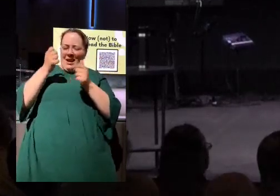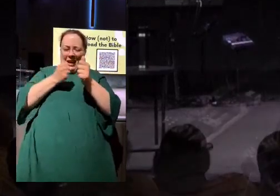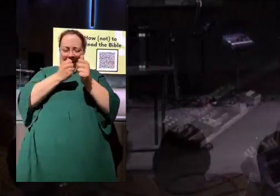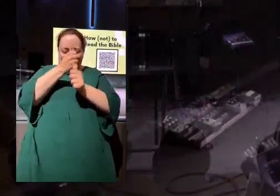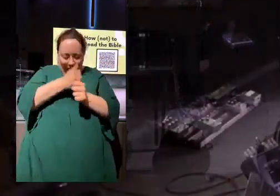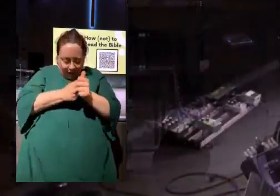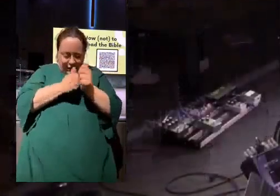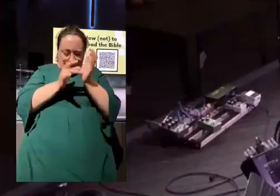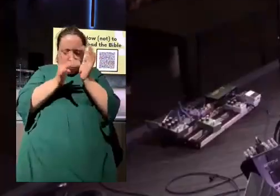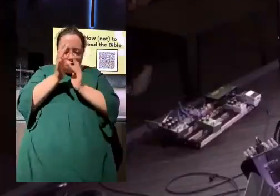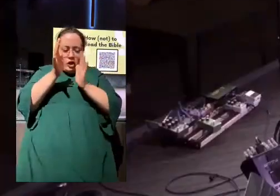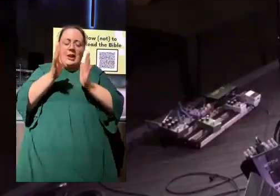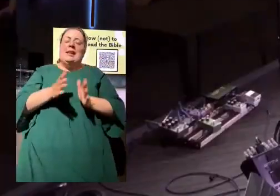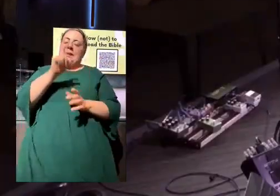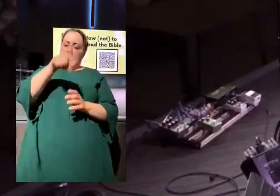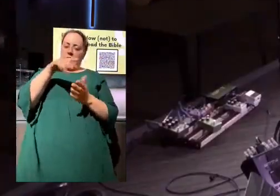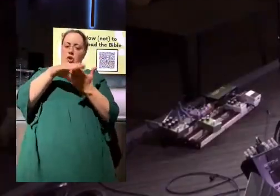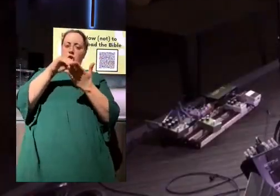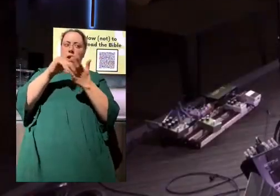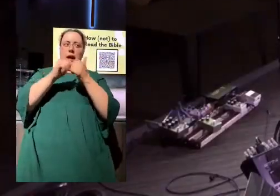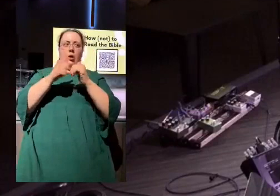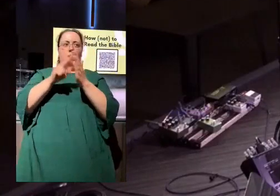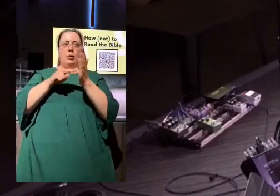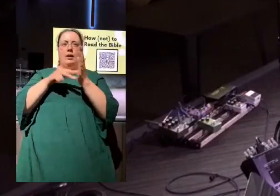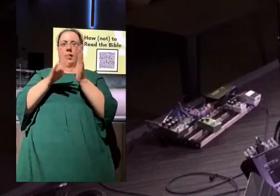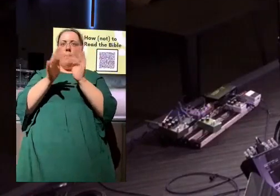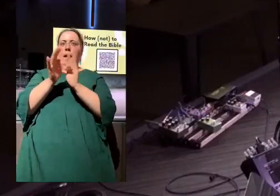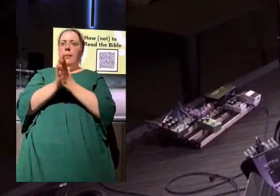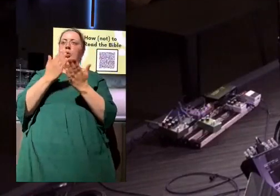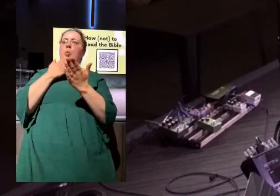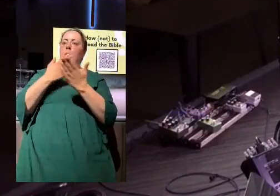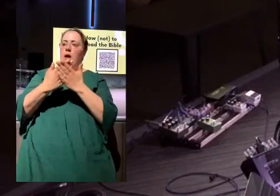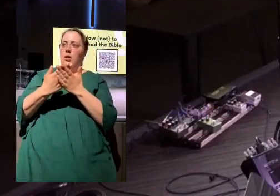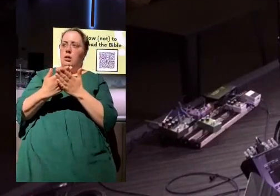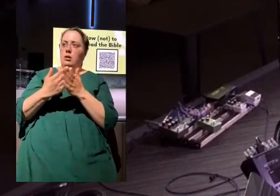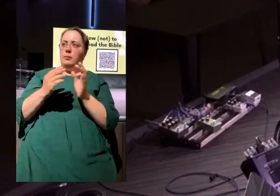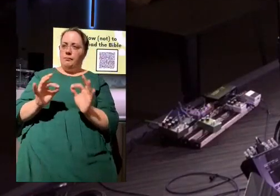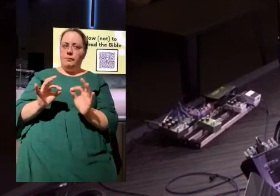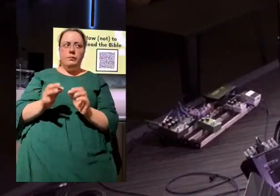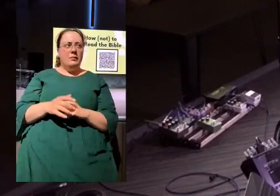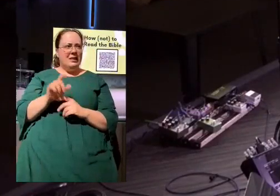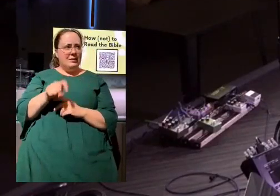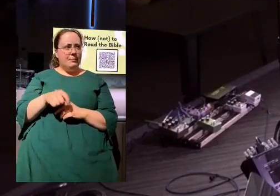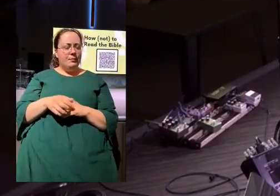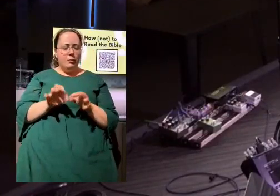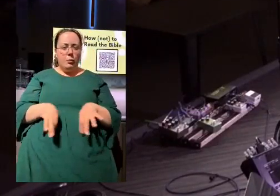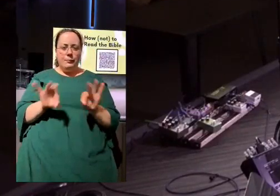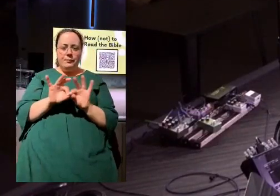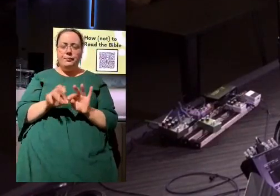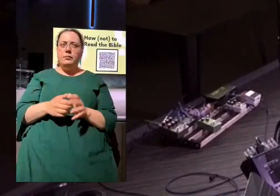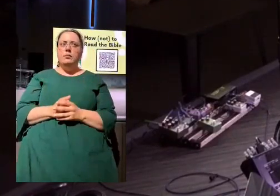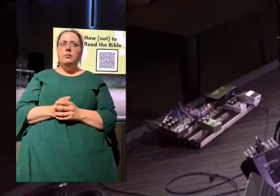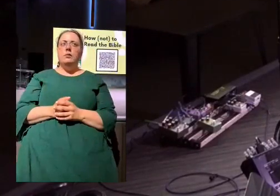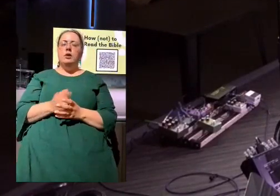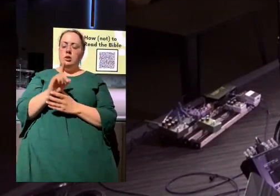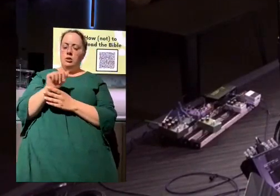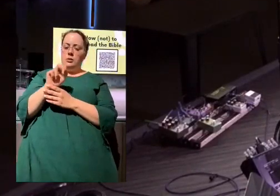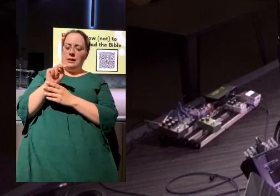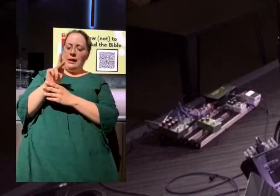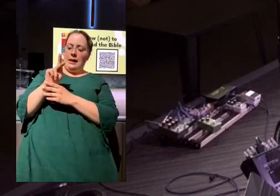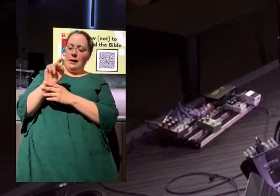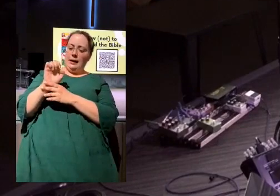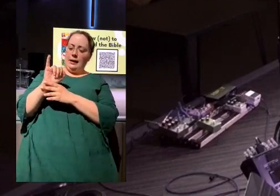Bible well. And what we love about what Dan Kimball has done is he uses, we're going to talk today about these four principles that he presents about how to read the